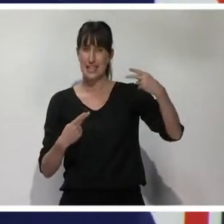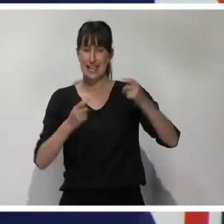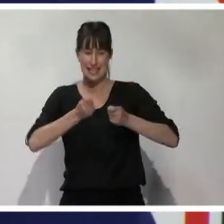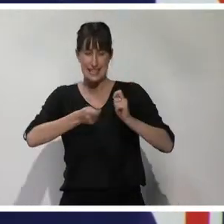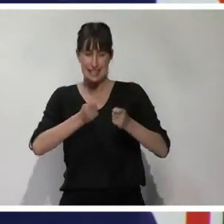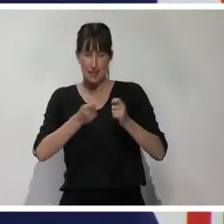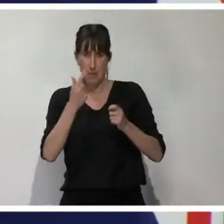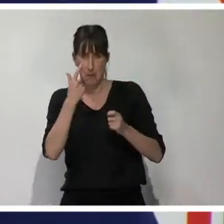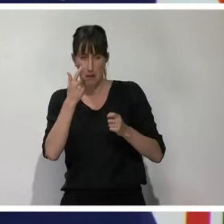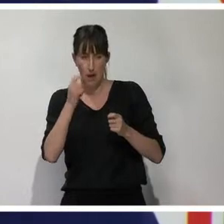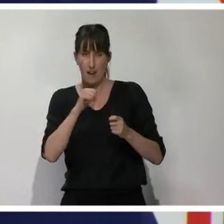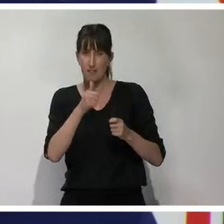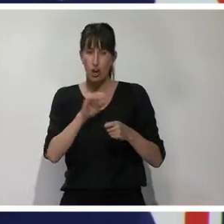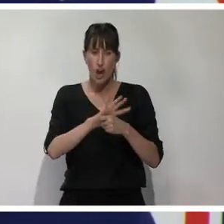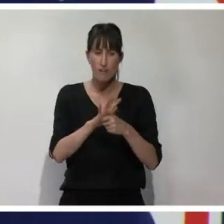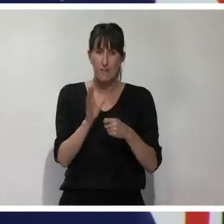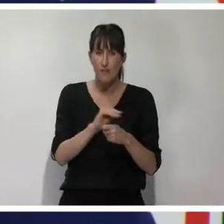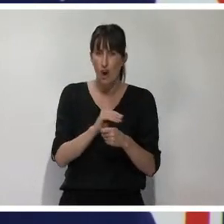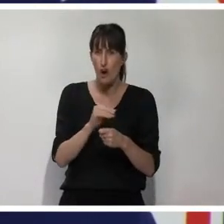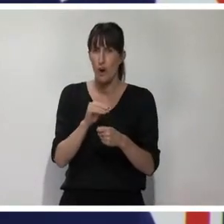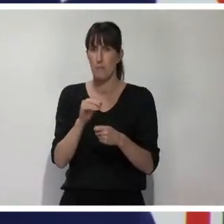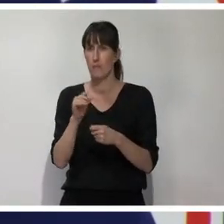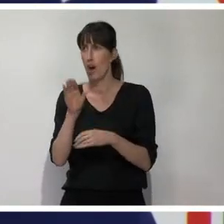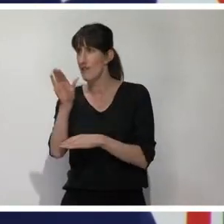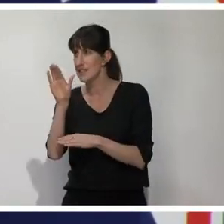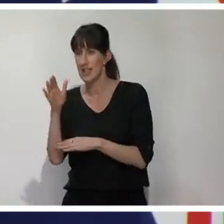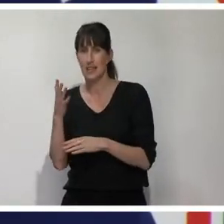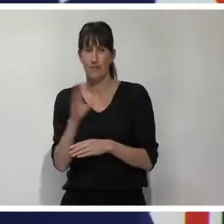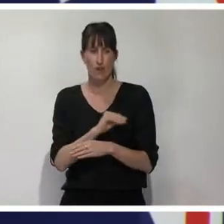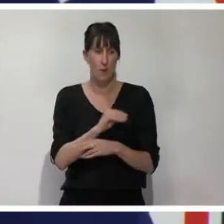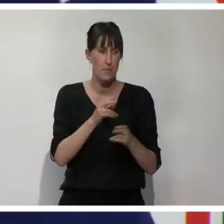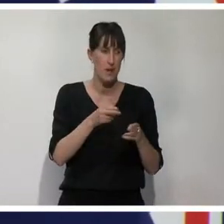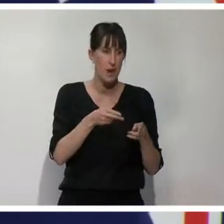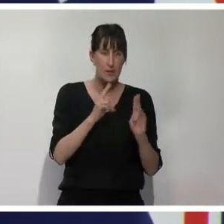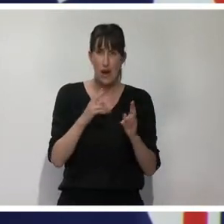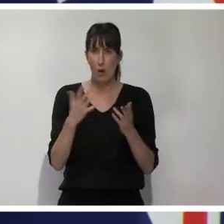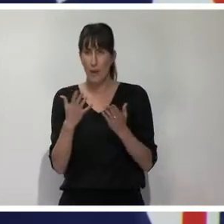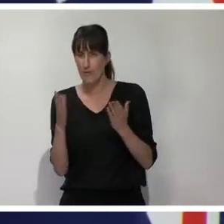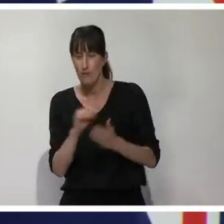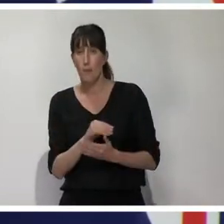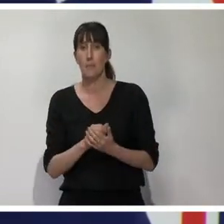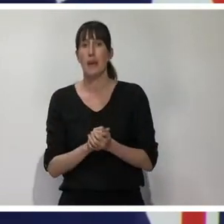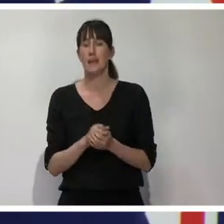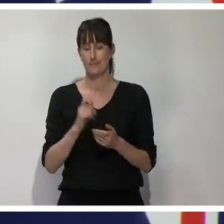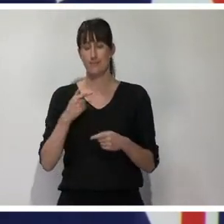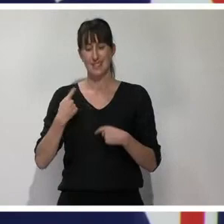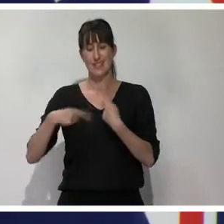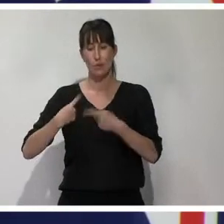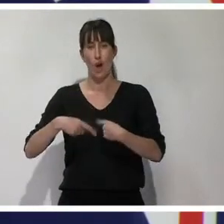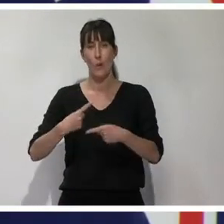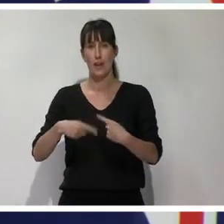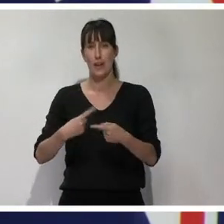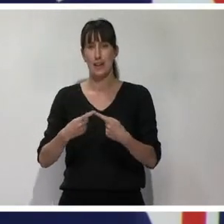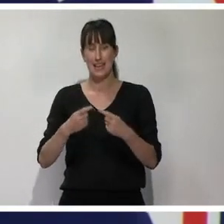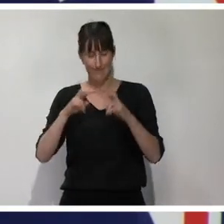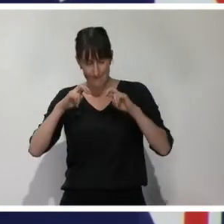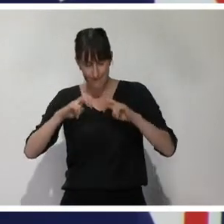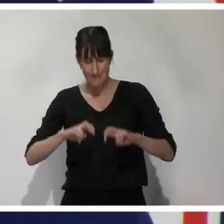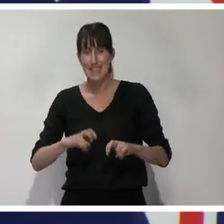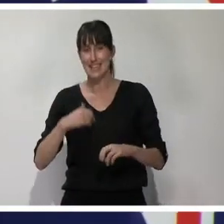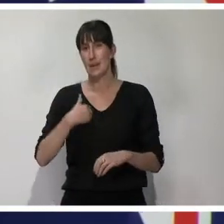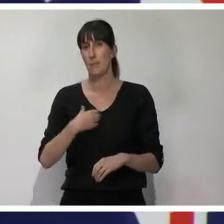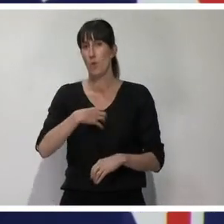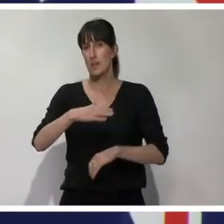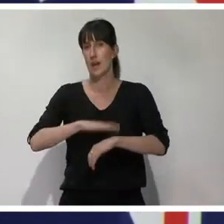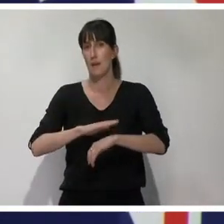within the next 24 hours we'll have more information there. Quite a bit of analysis needs to go on, so that's why it's more than likely we'll just need that extra